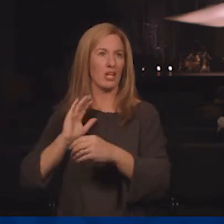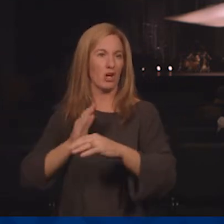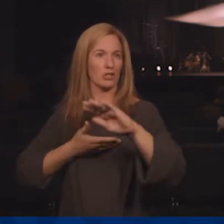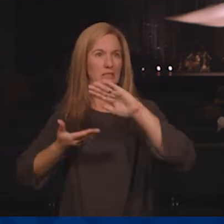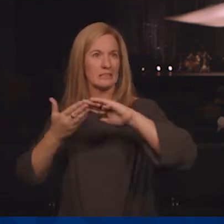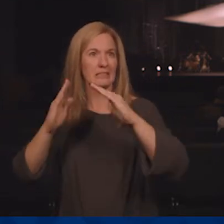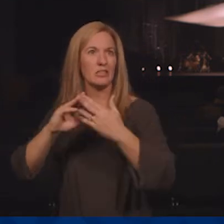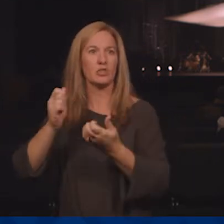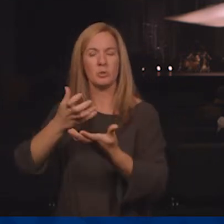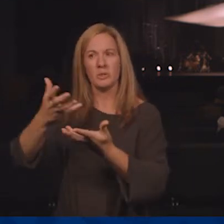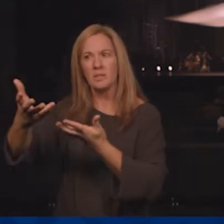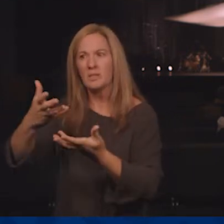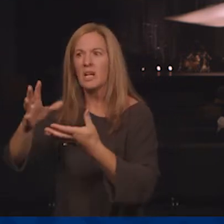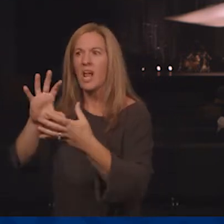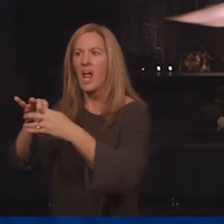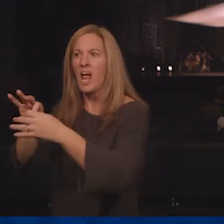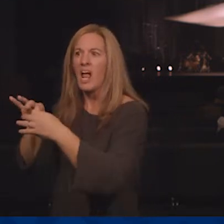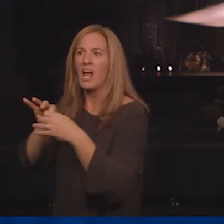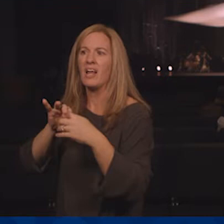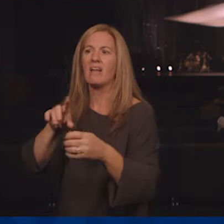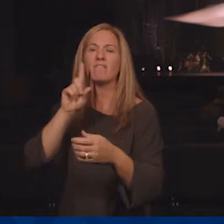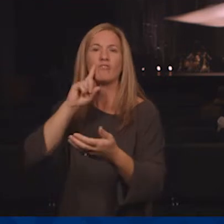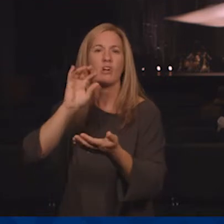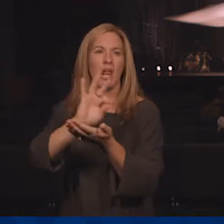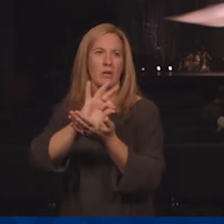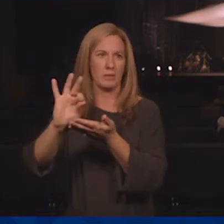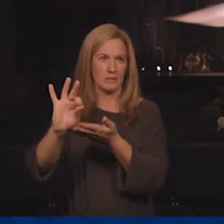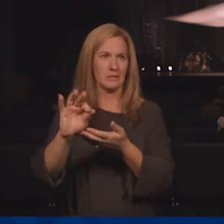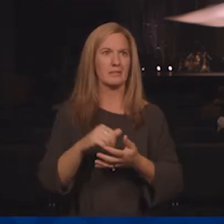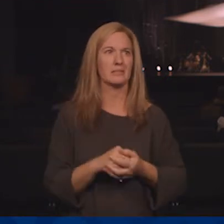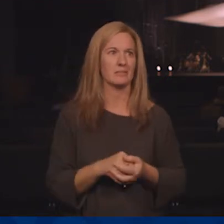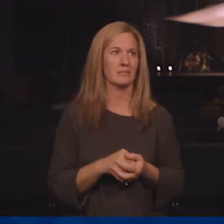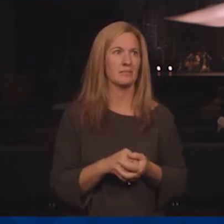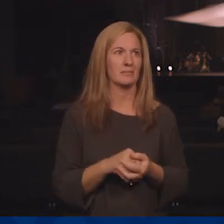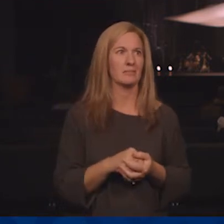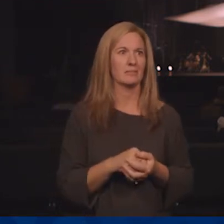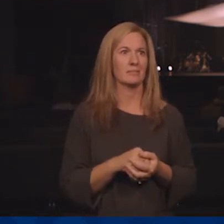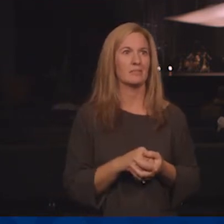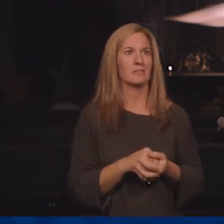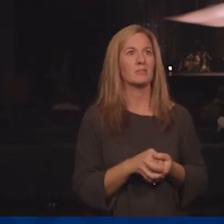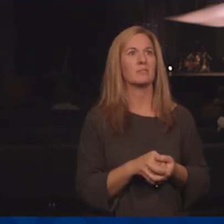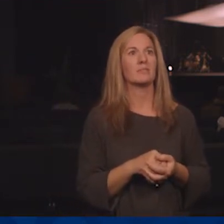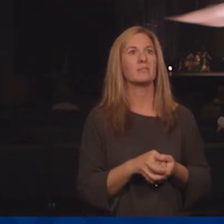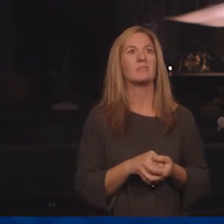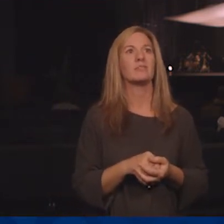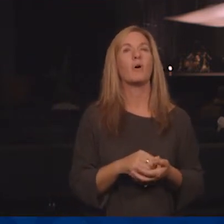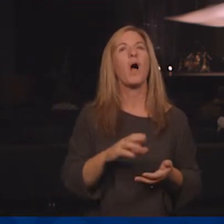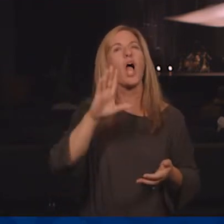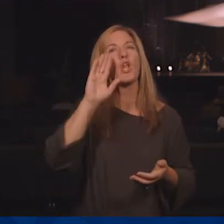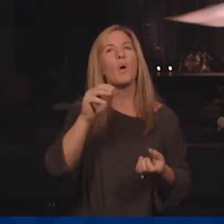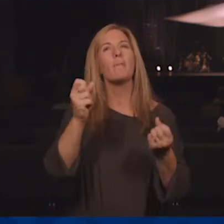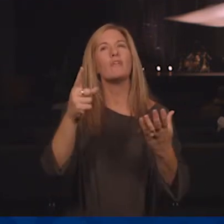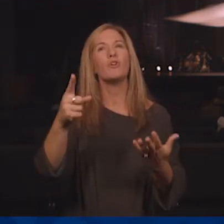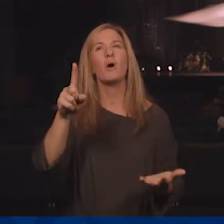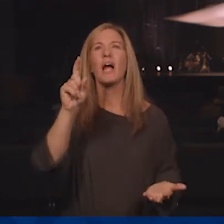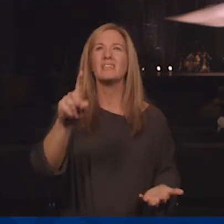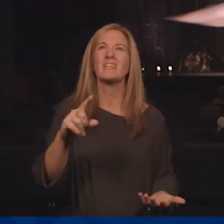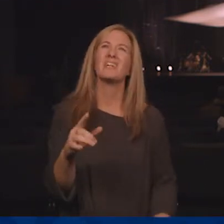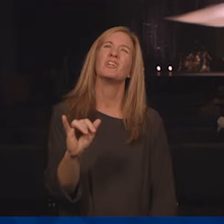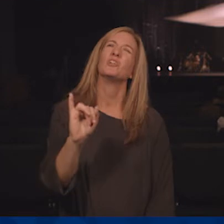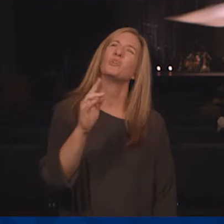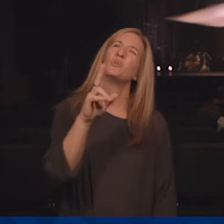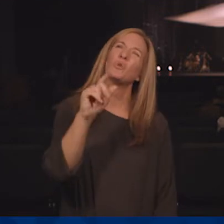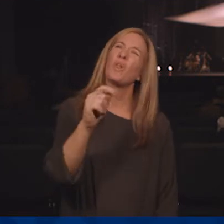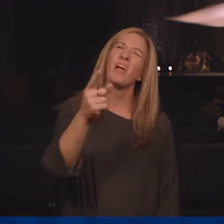me tell you, because I know you want to know before we move into James. Julia, why do you care